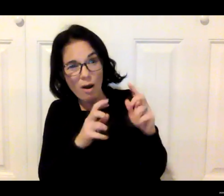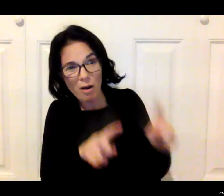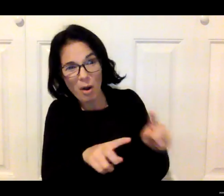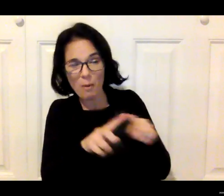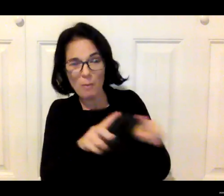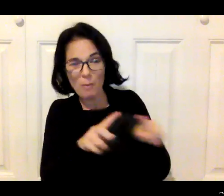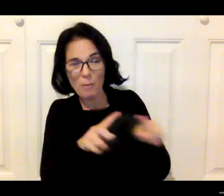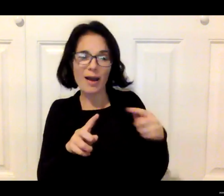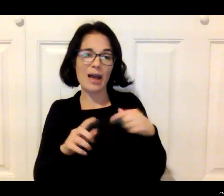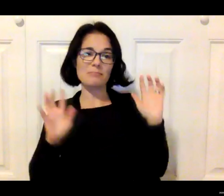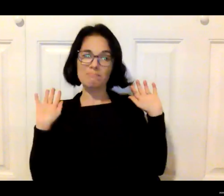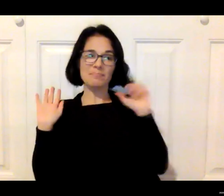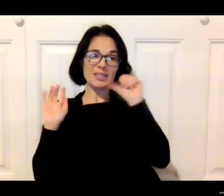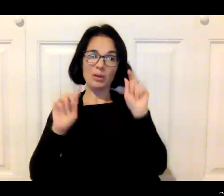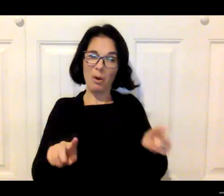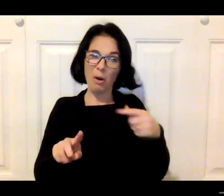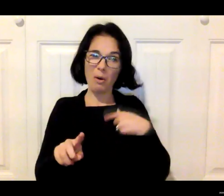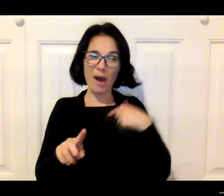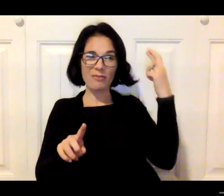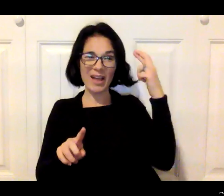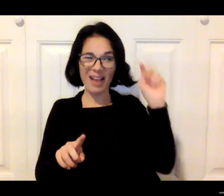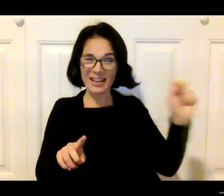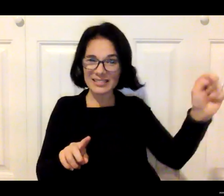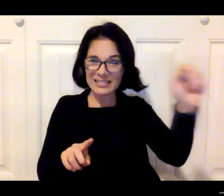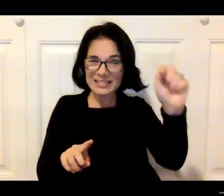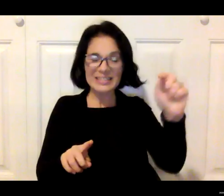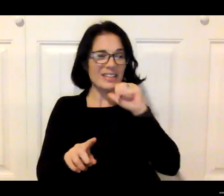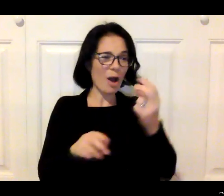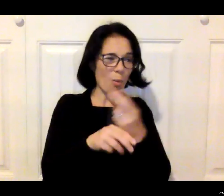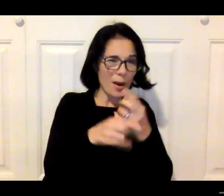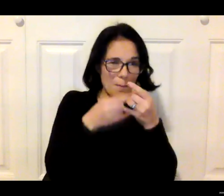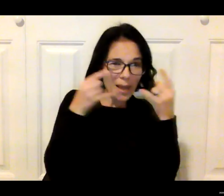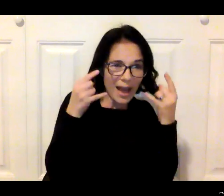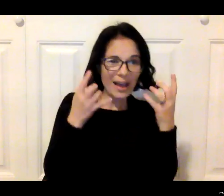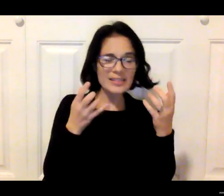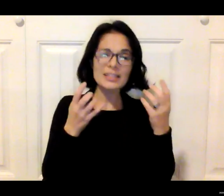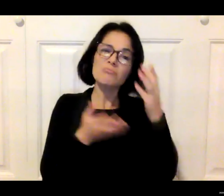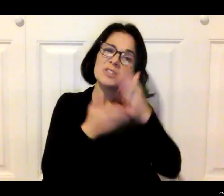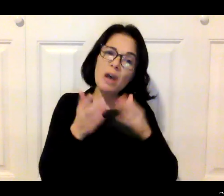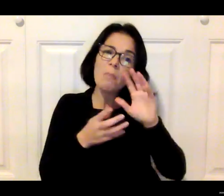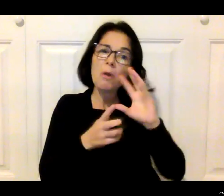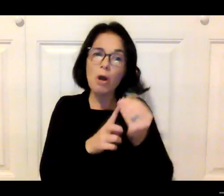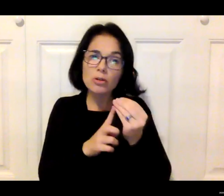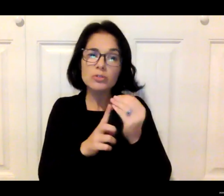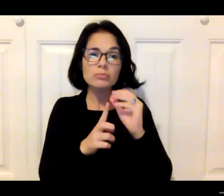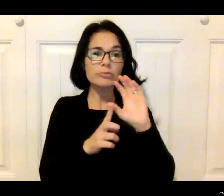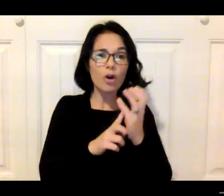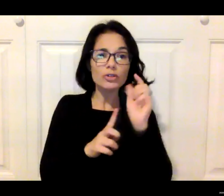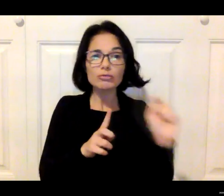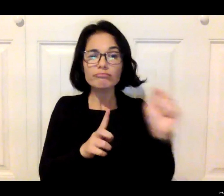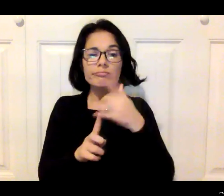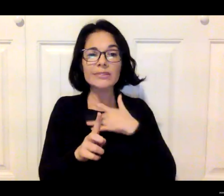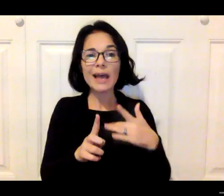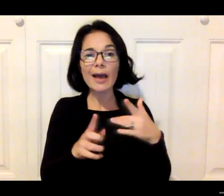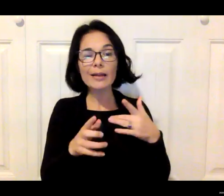groups who are very, hugging and kind of close contacts. Culturally, that's